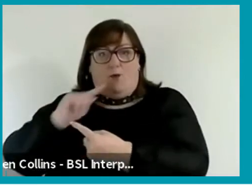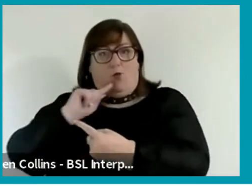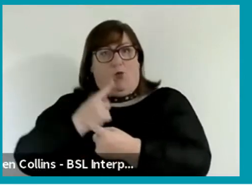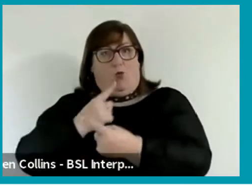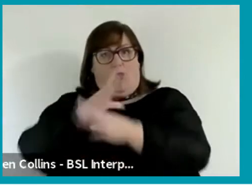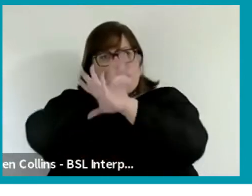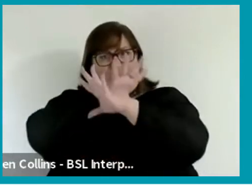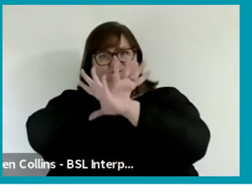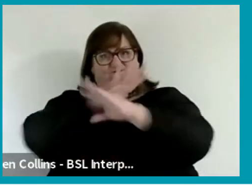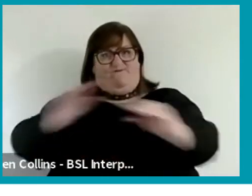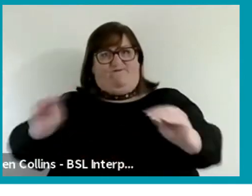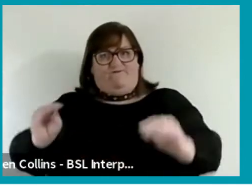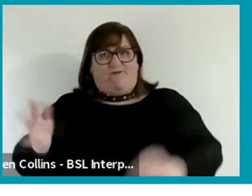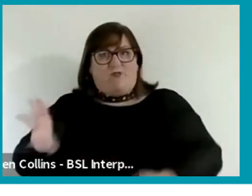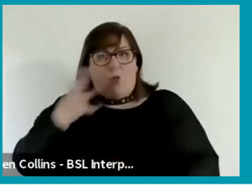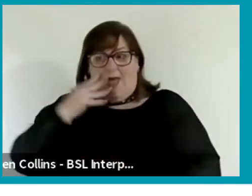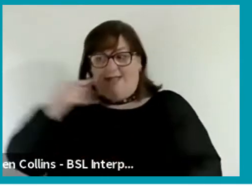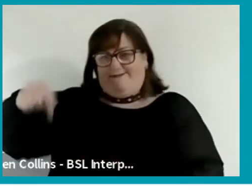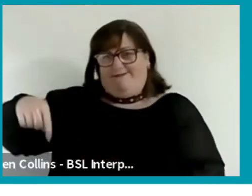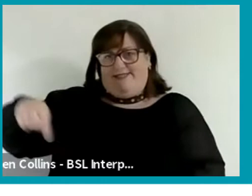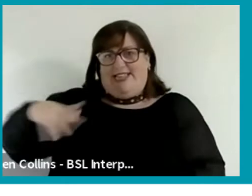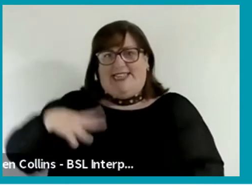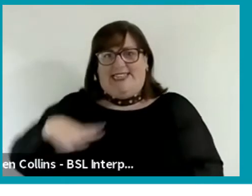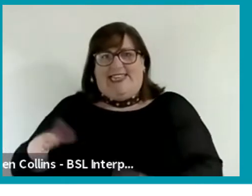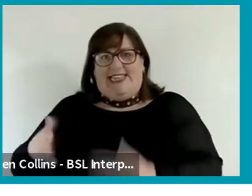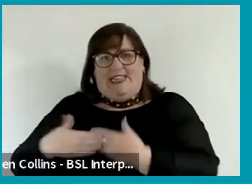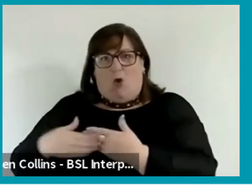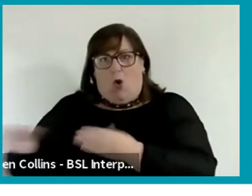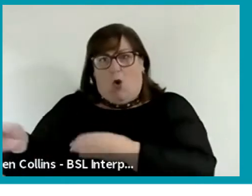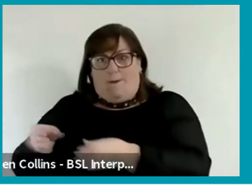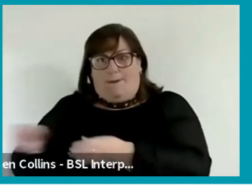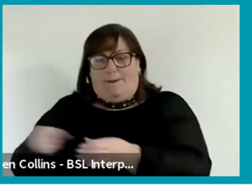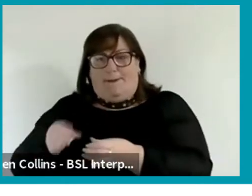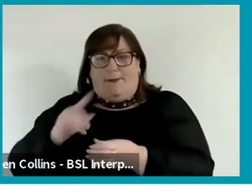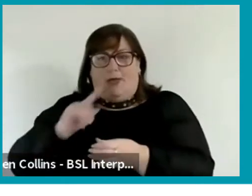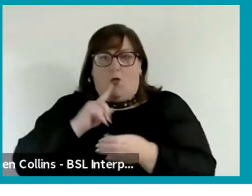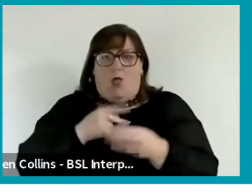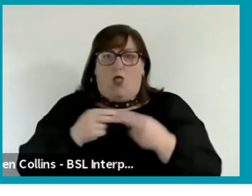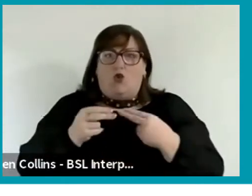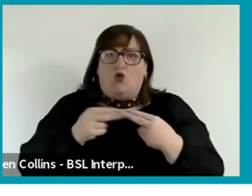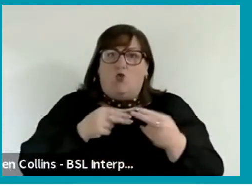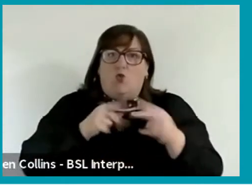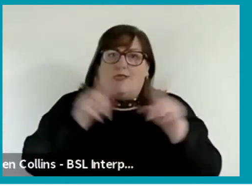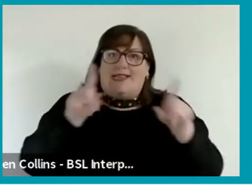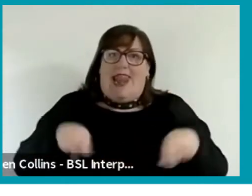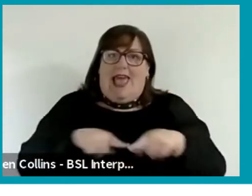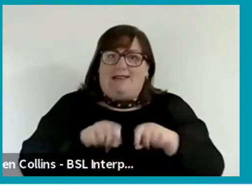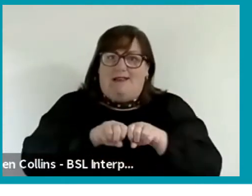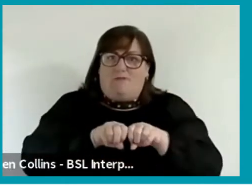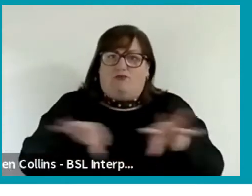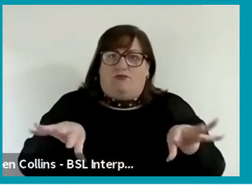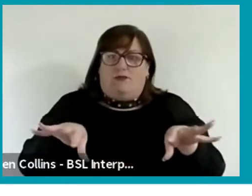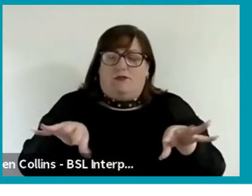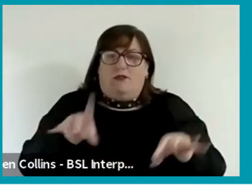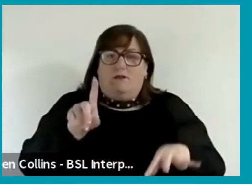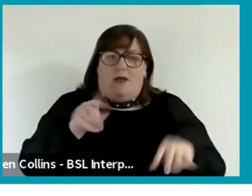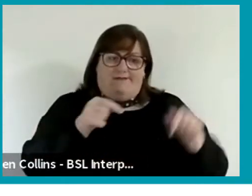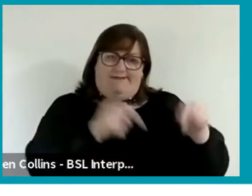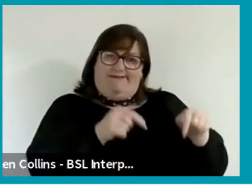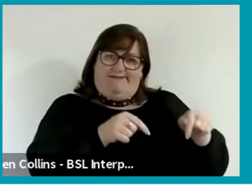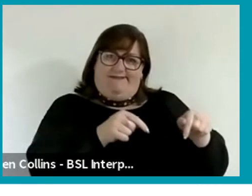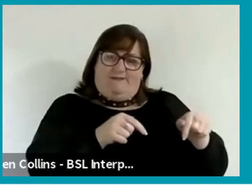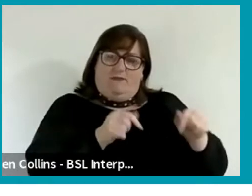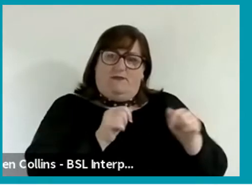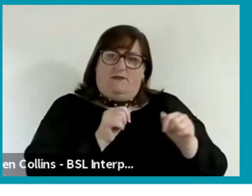know about when the campaign is going to happen and sending newsletters. But answering your questions, mainly marketing now, junior and senior